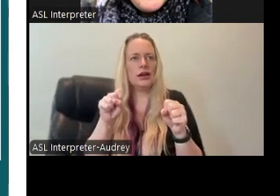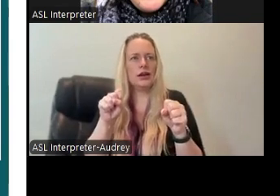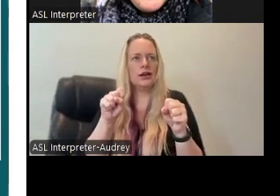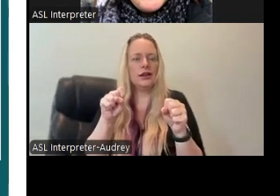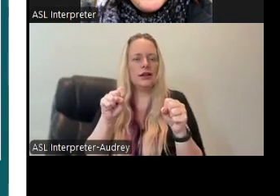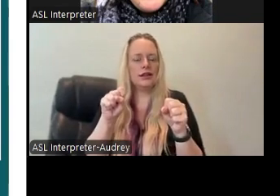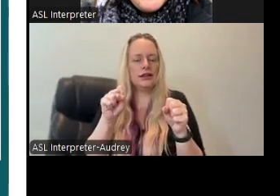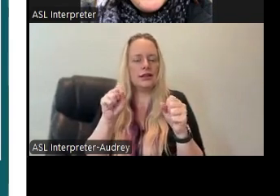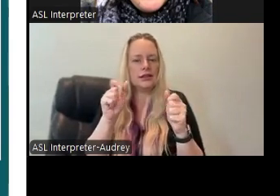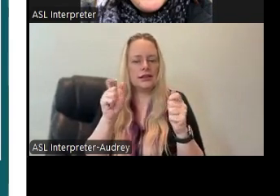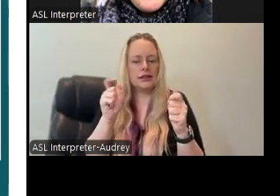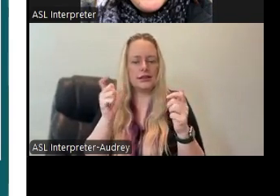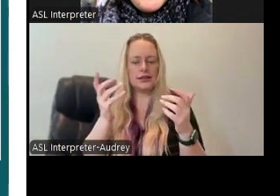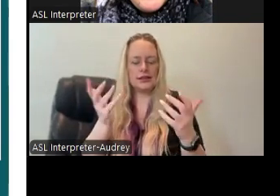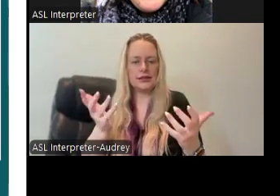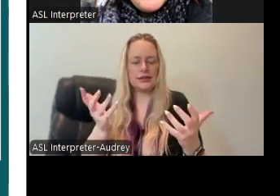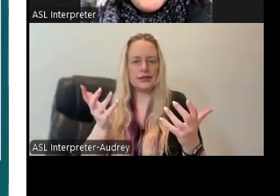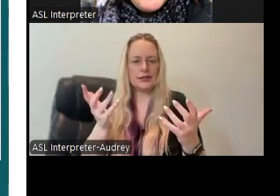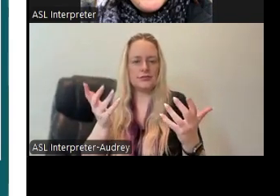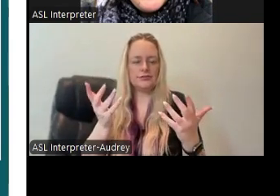mass